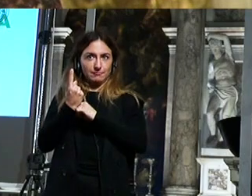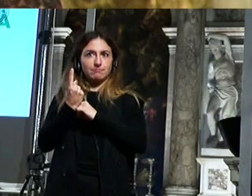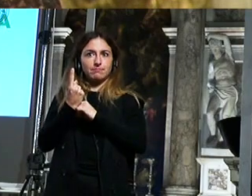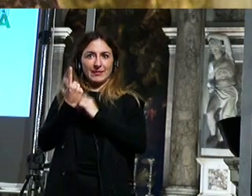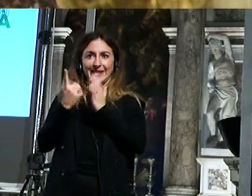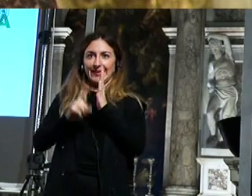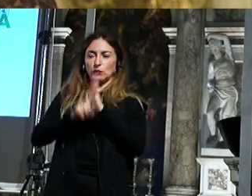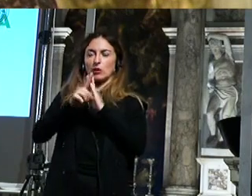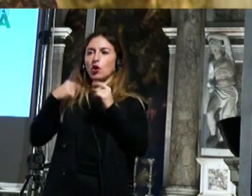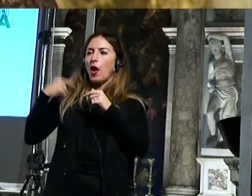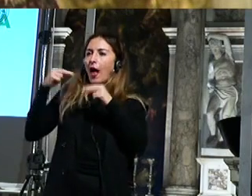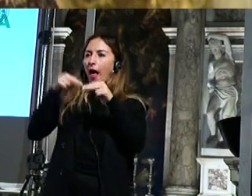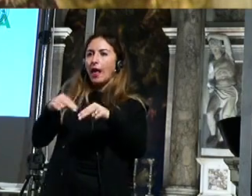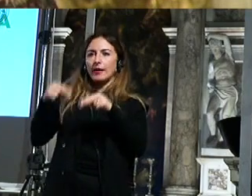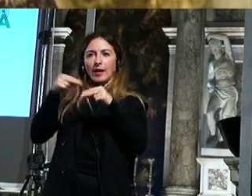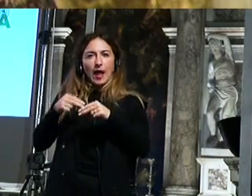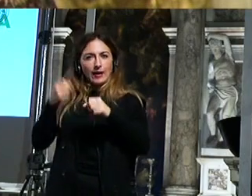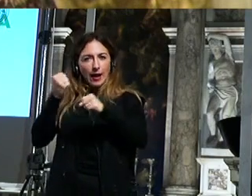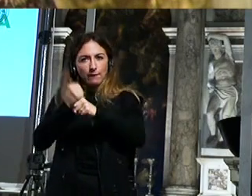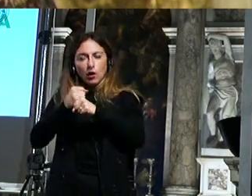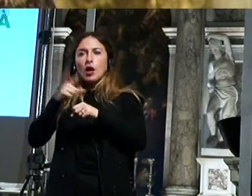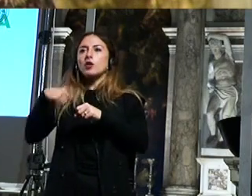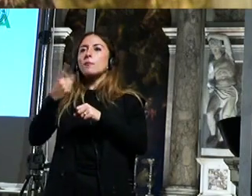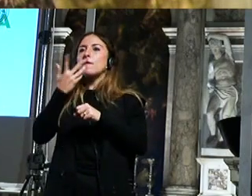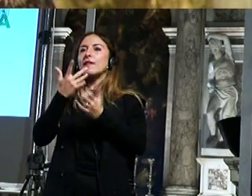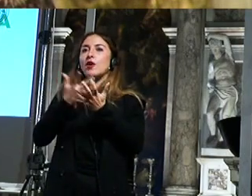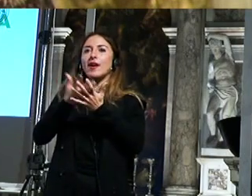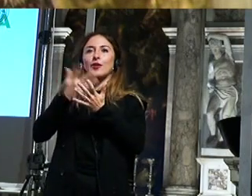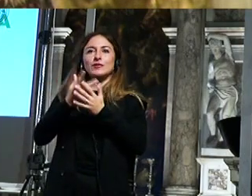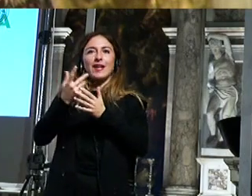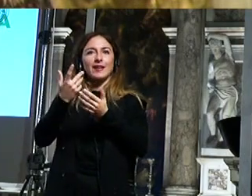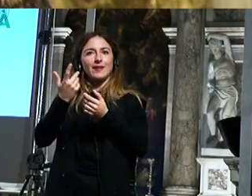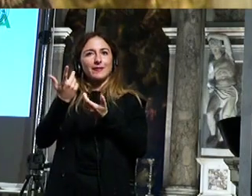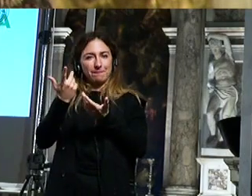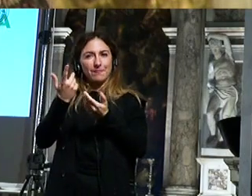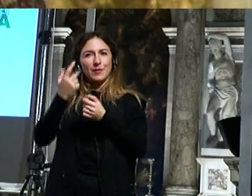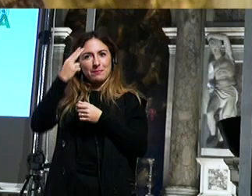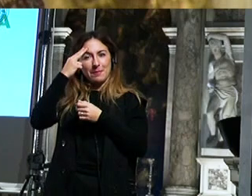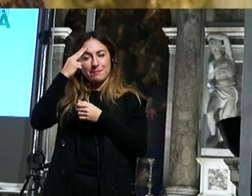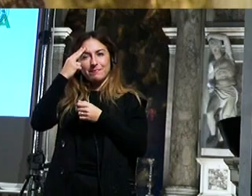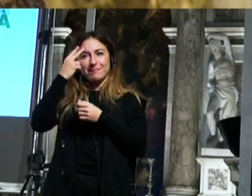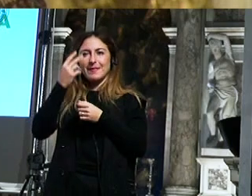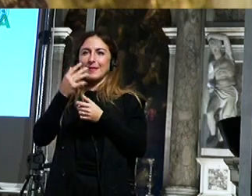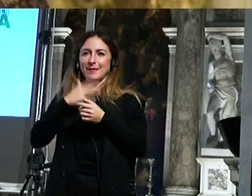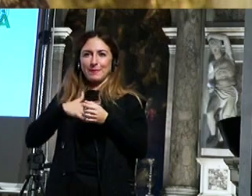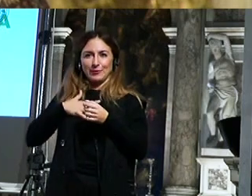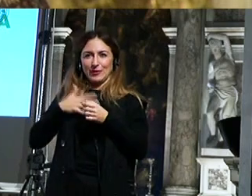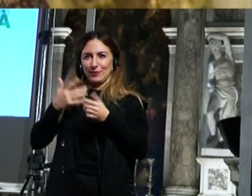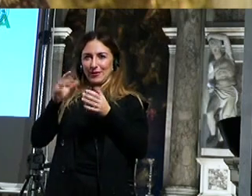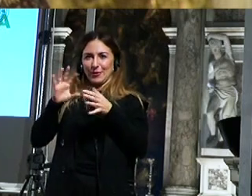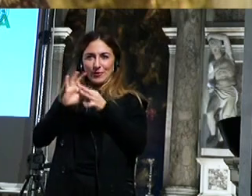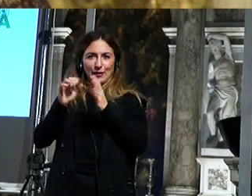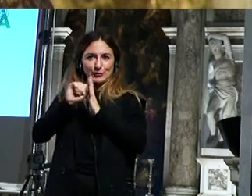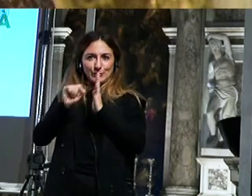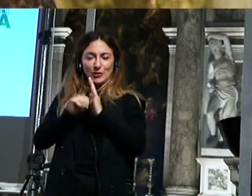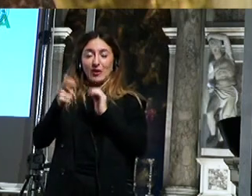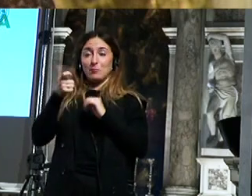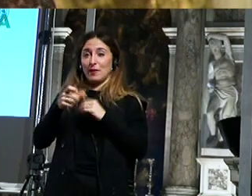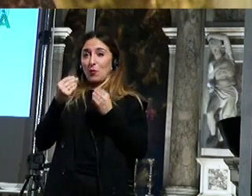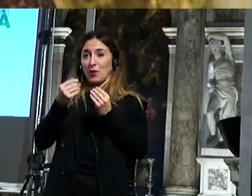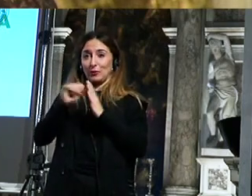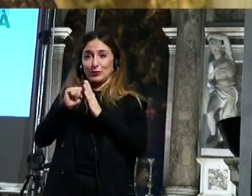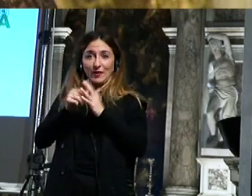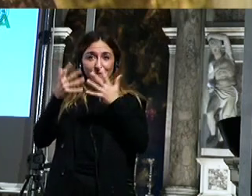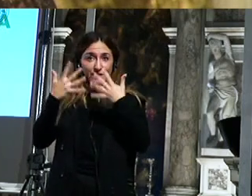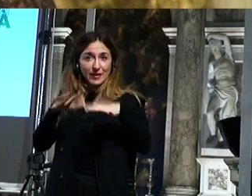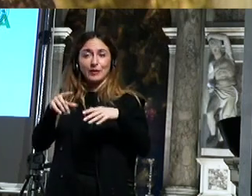story about this story, because stories then, once you finish them and publish them, they have their own lives. This